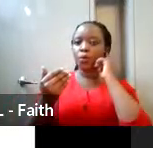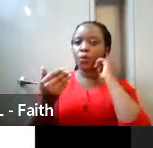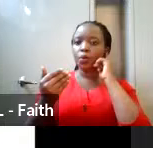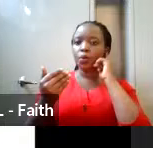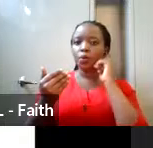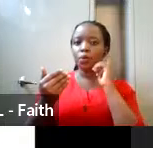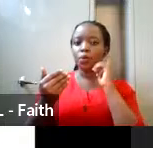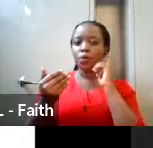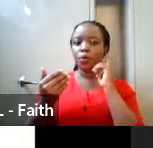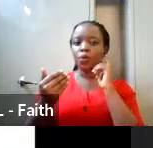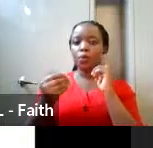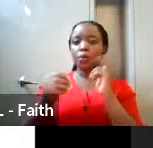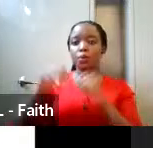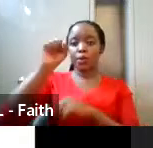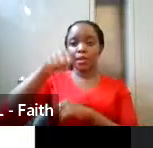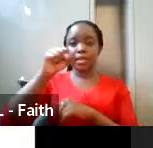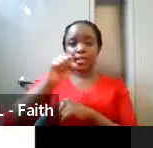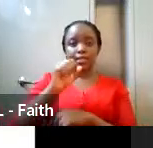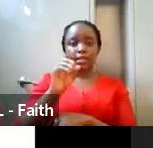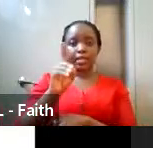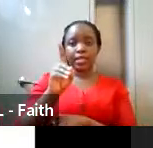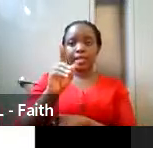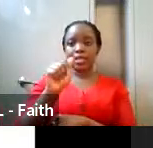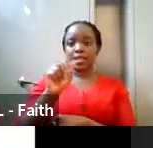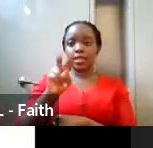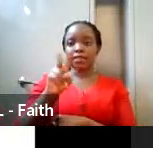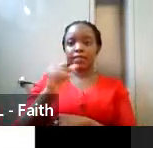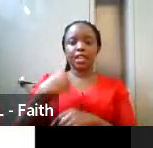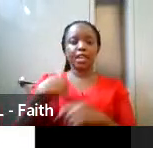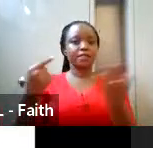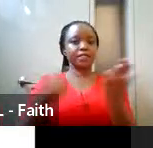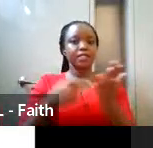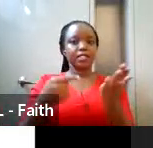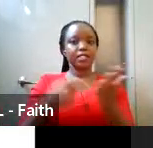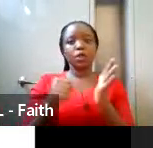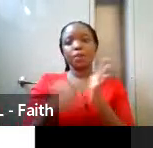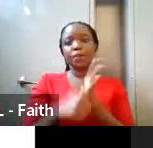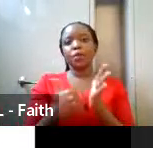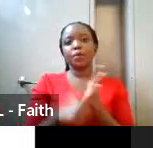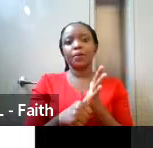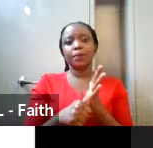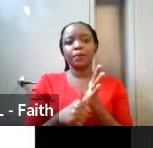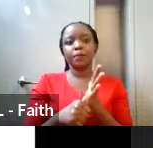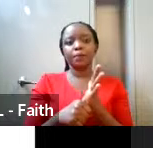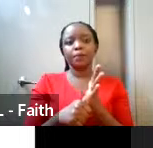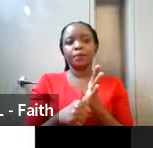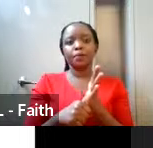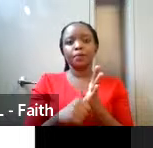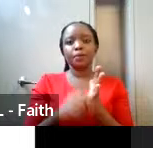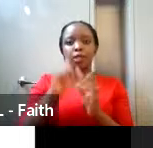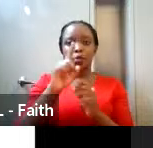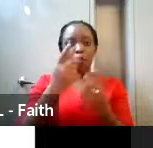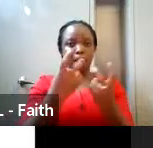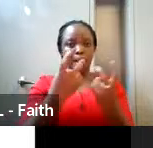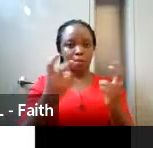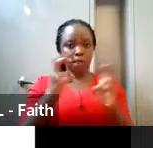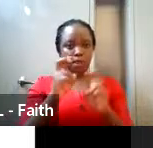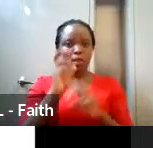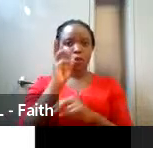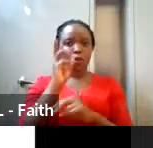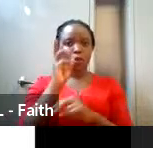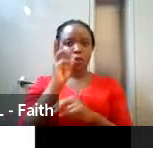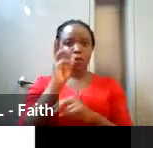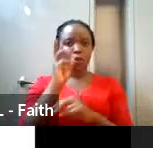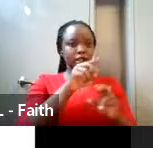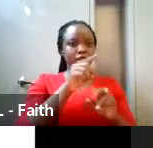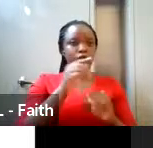Yes, David, our apologies. We are experiencing some technical hitches. One of the panelists will answer you immediately. Just